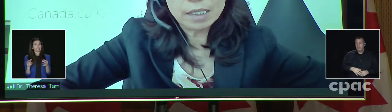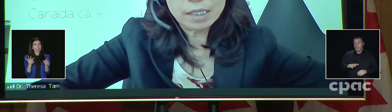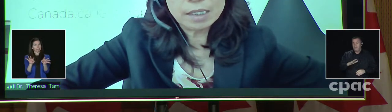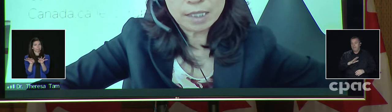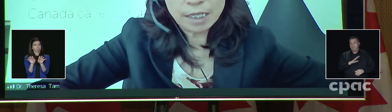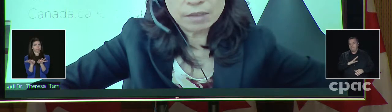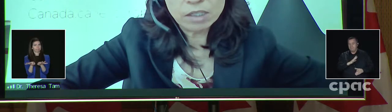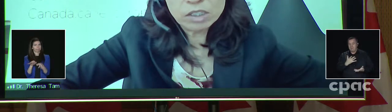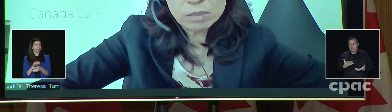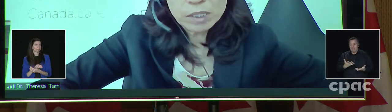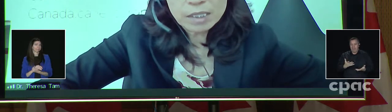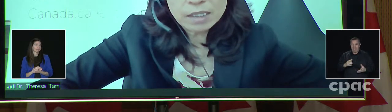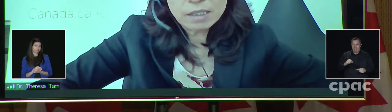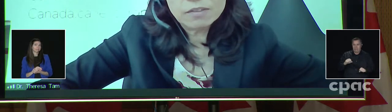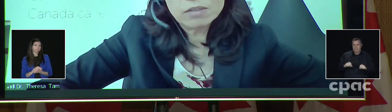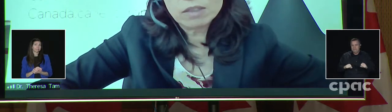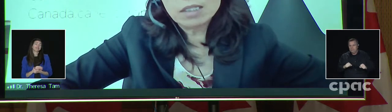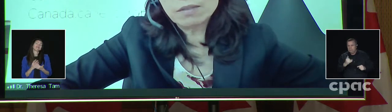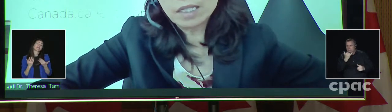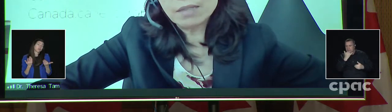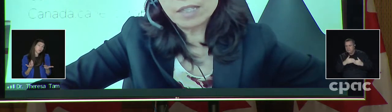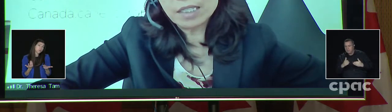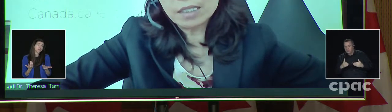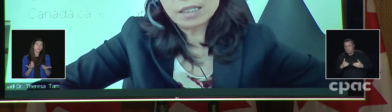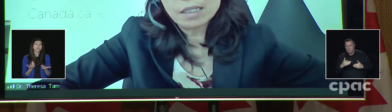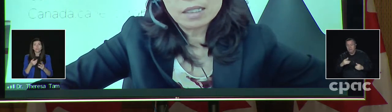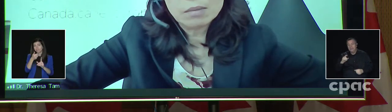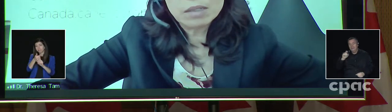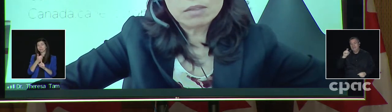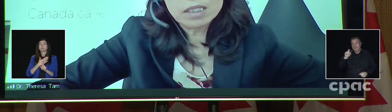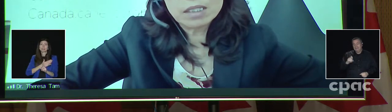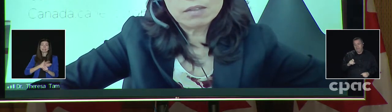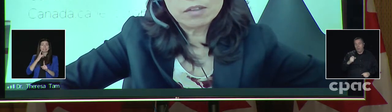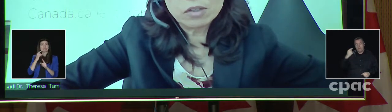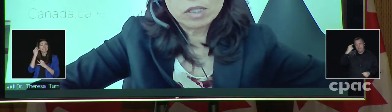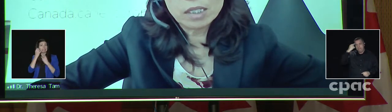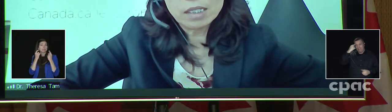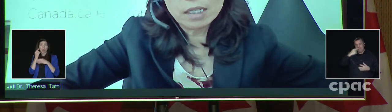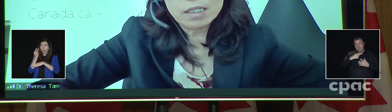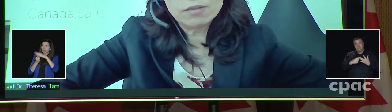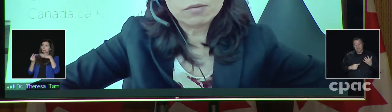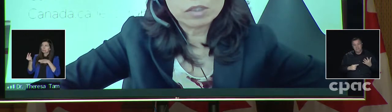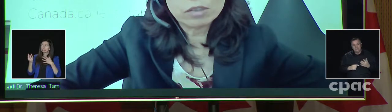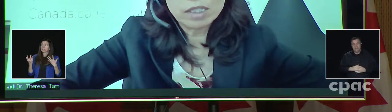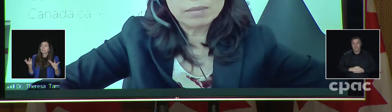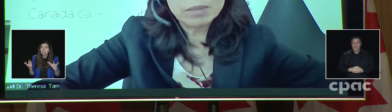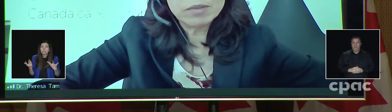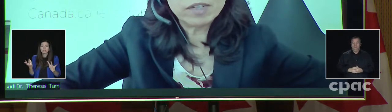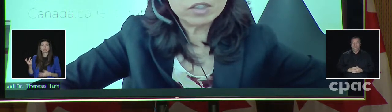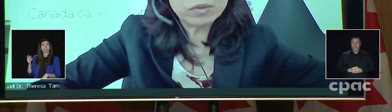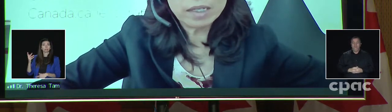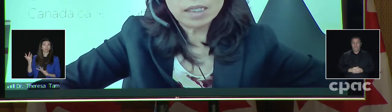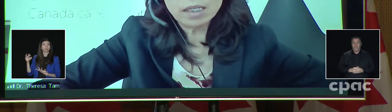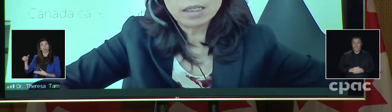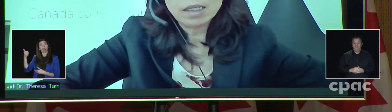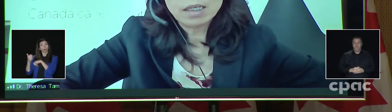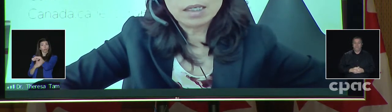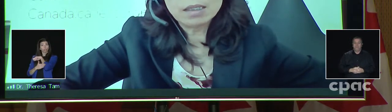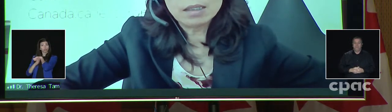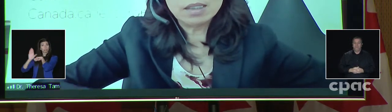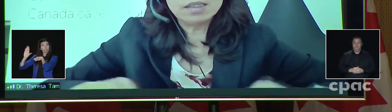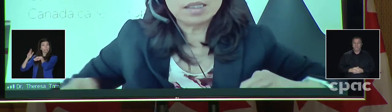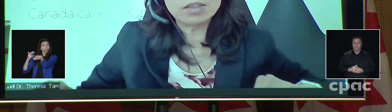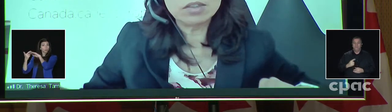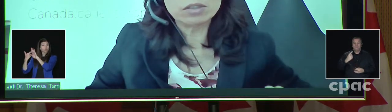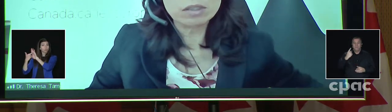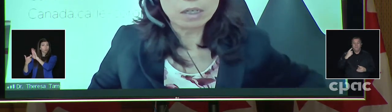take it into account, not just because of your risk of getting infected, but a risk of all the different rules that might be fluctuating in